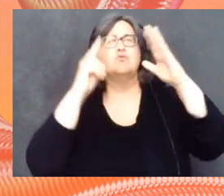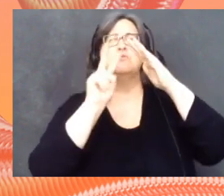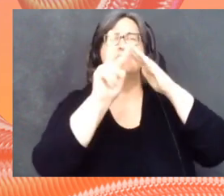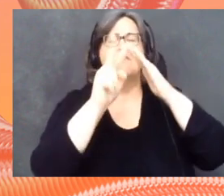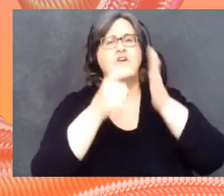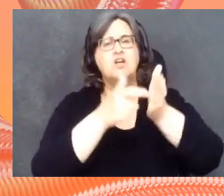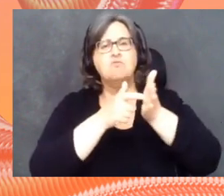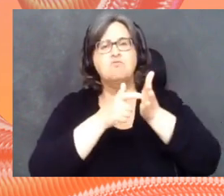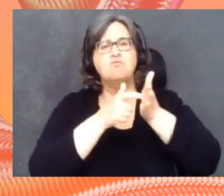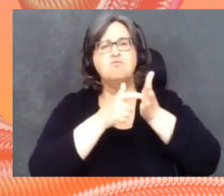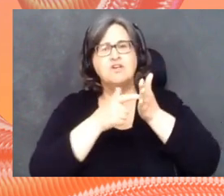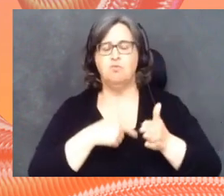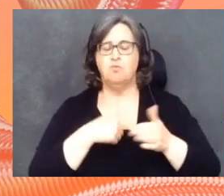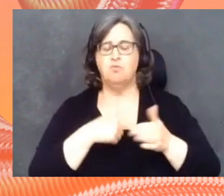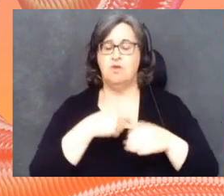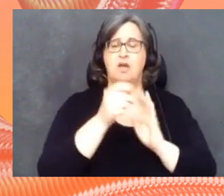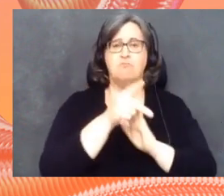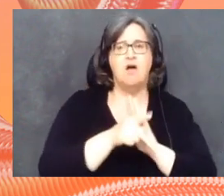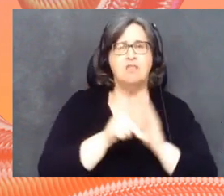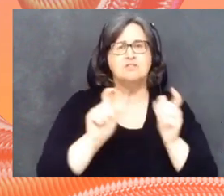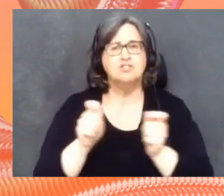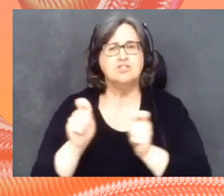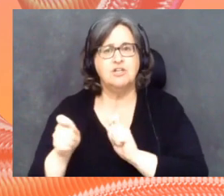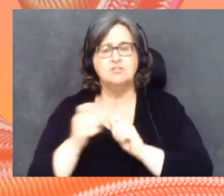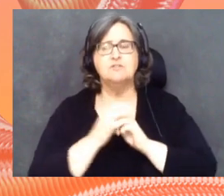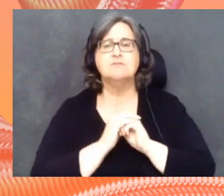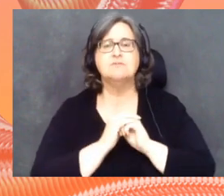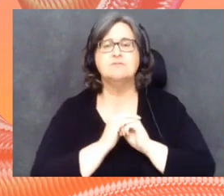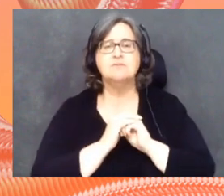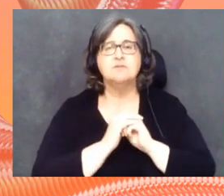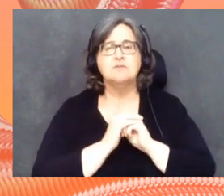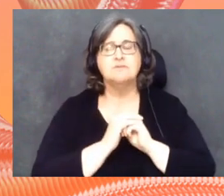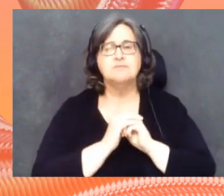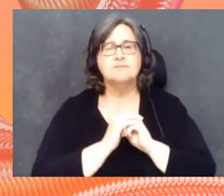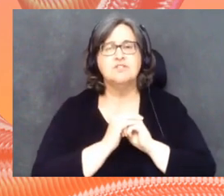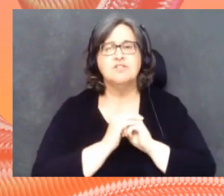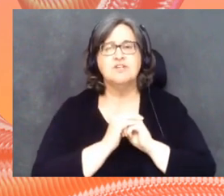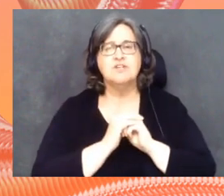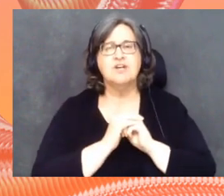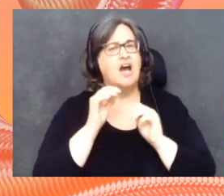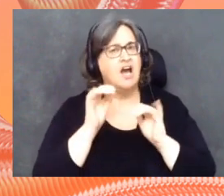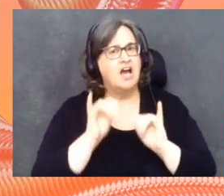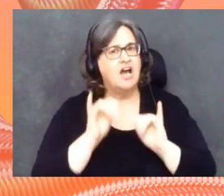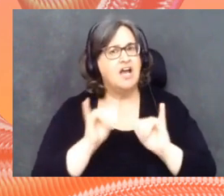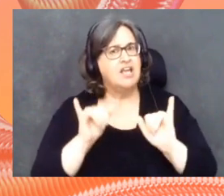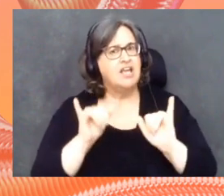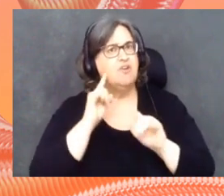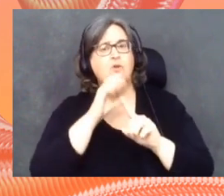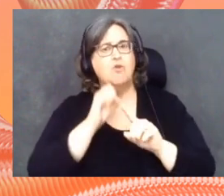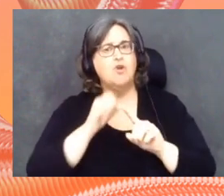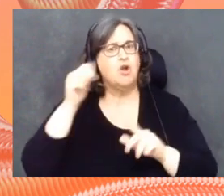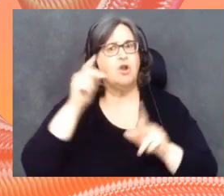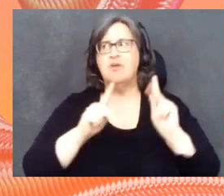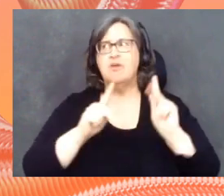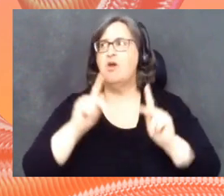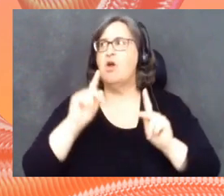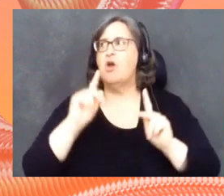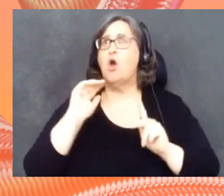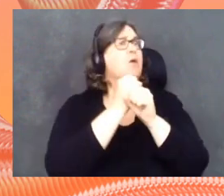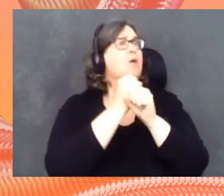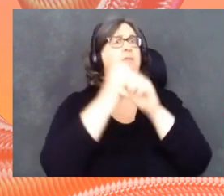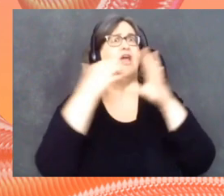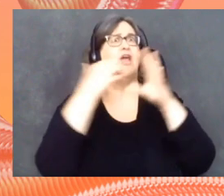We are making policy changes. And there's things, I keep hearing this from elders, like we didn't imagine that we could get that.